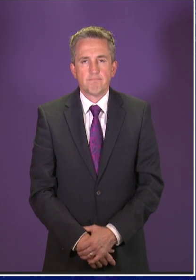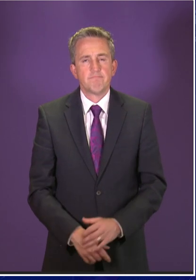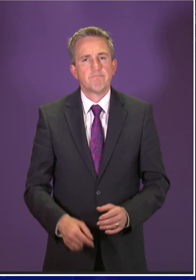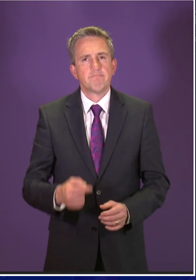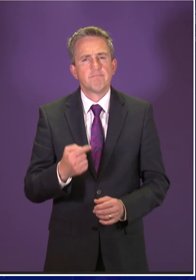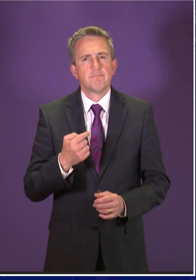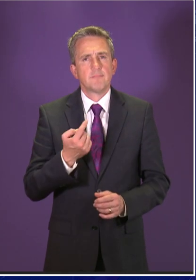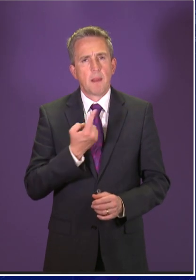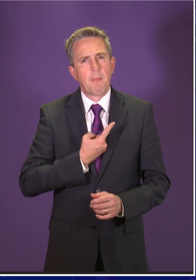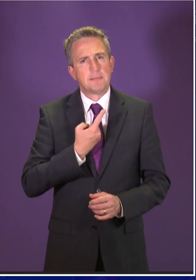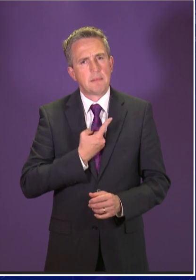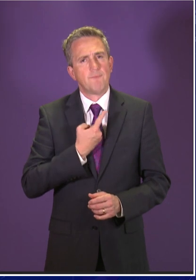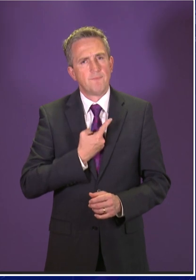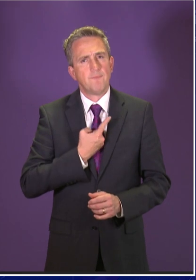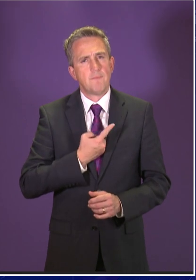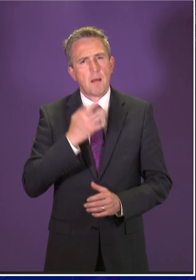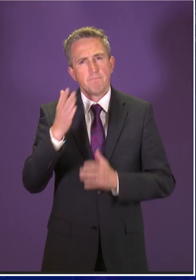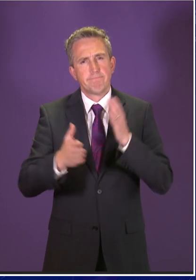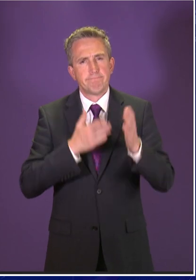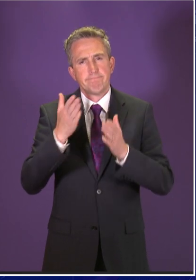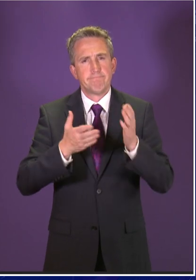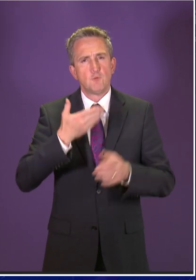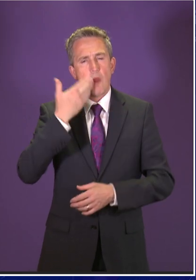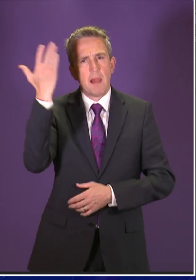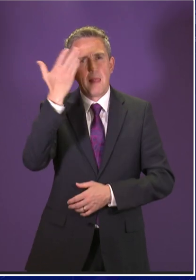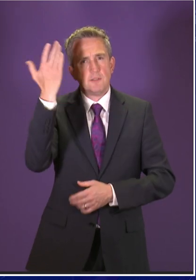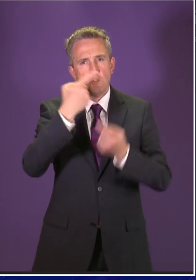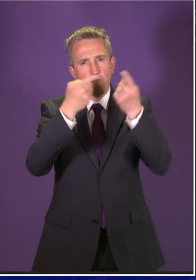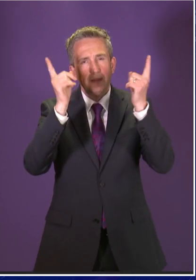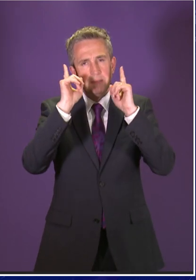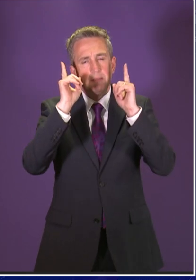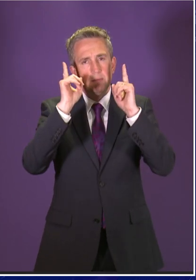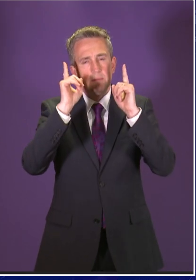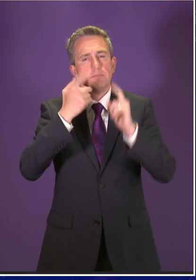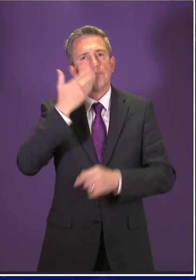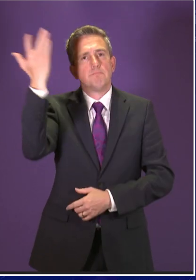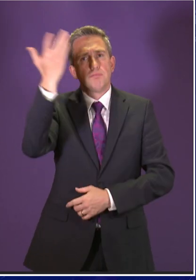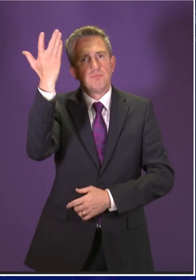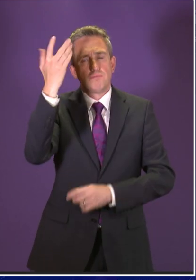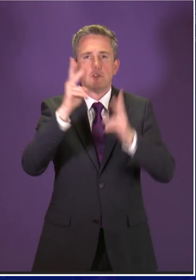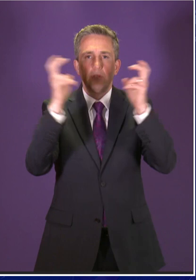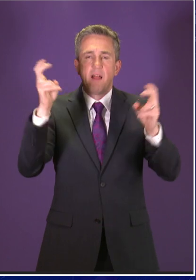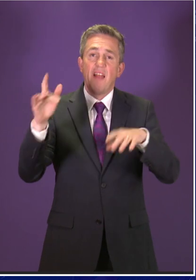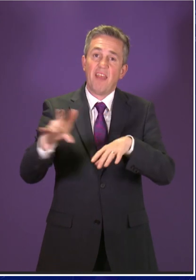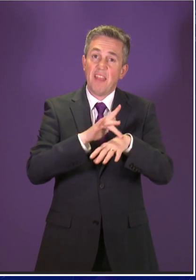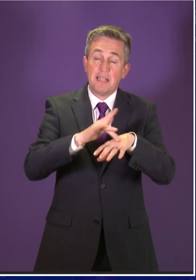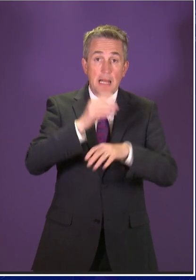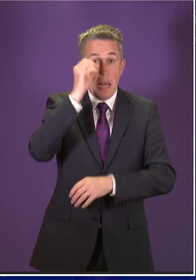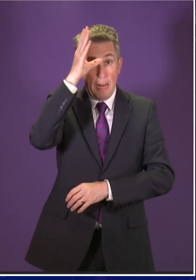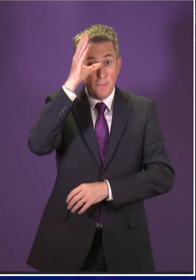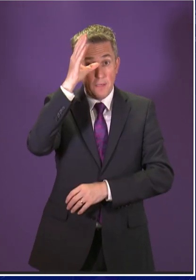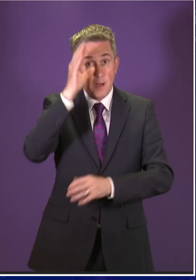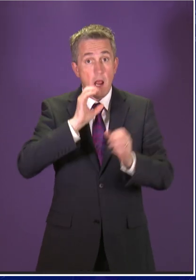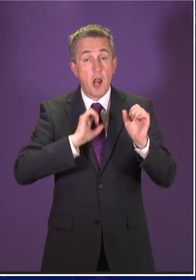I have delivered several lectures to university students with the title of Theatre Enlightenment and Artistic